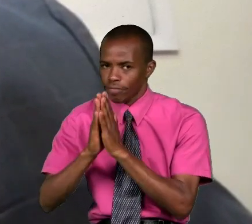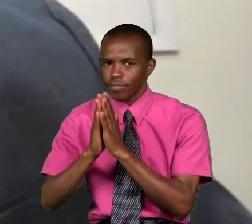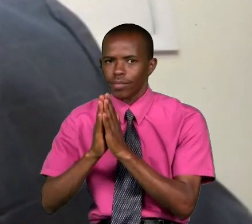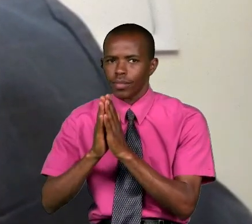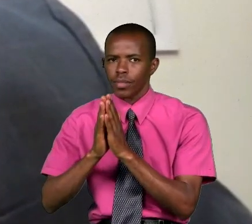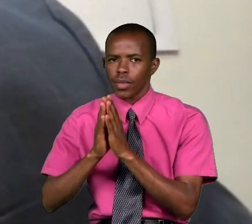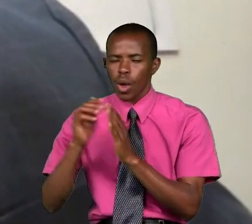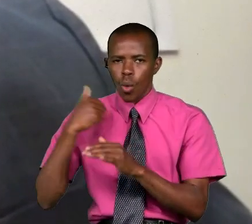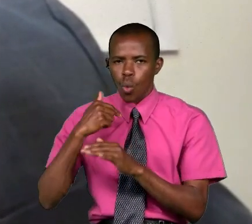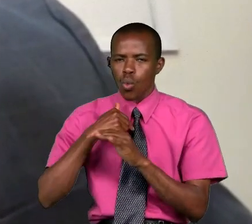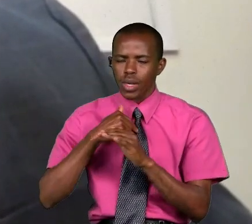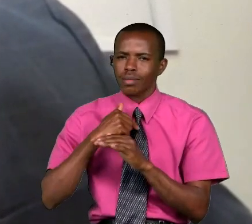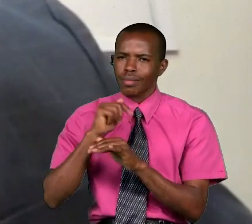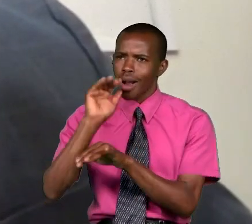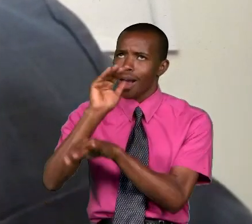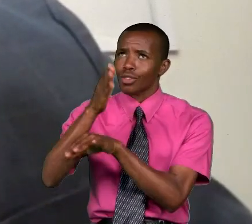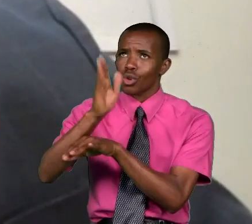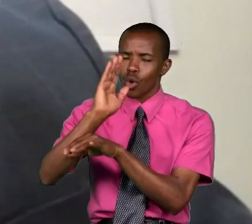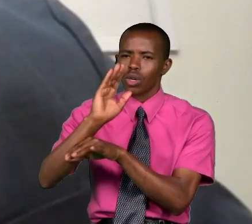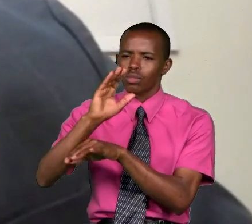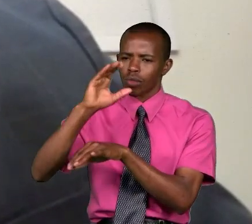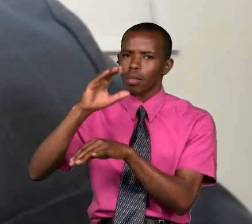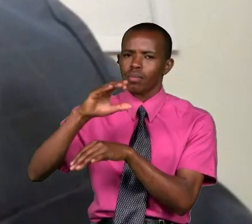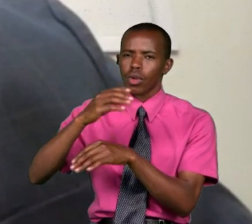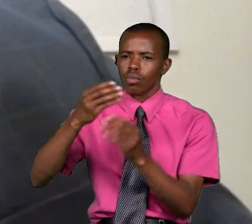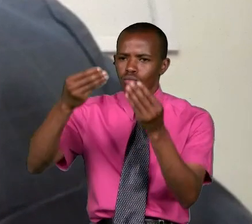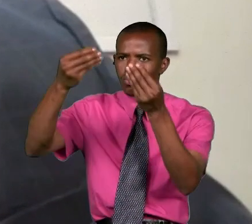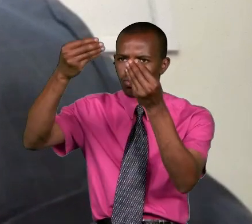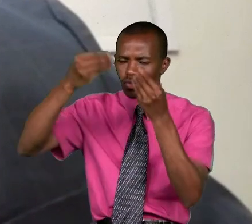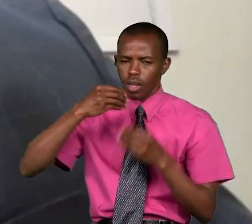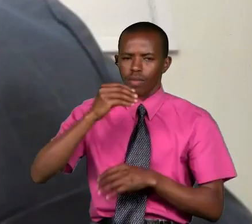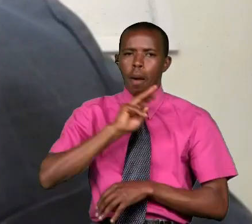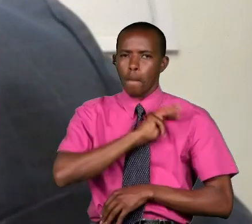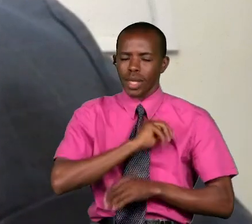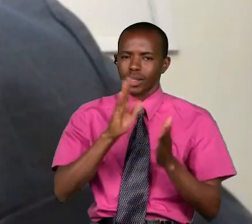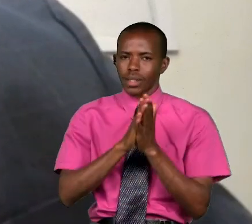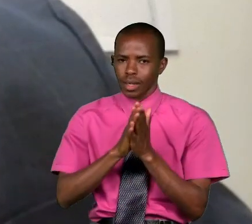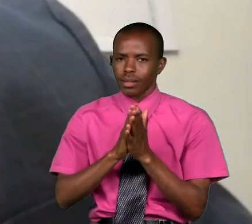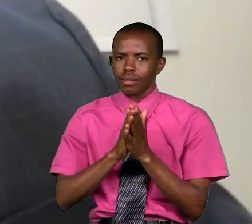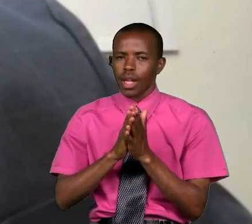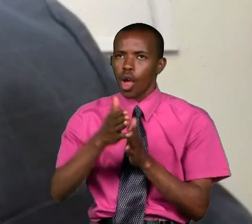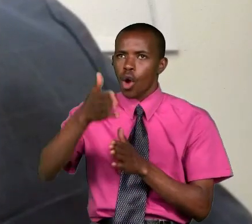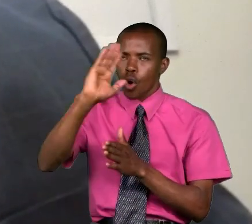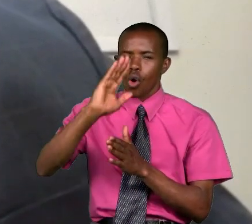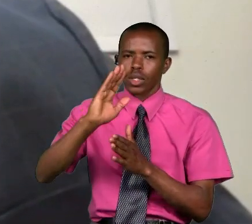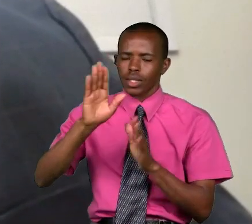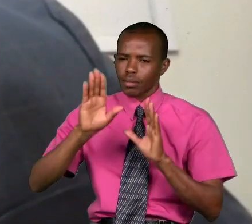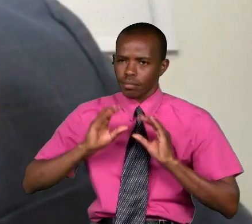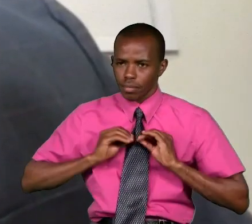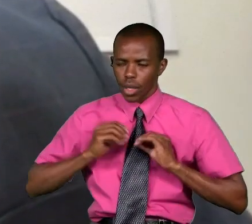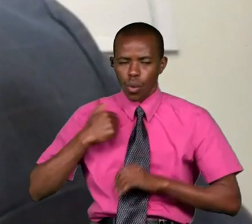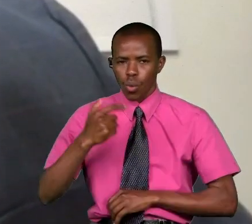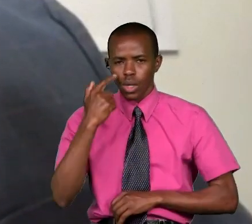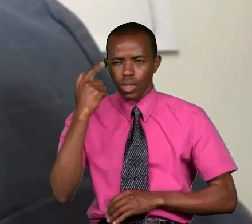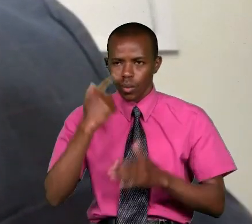when we go before God and plead for mercy and for intervention, God shows up and God takes over. So what we have